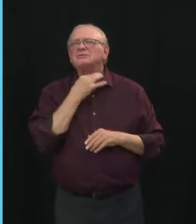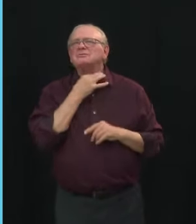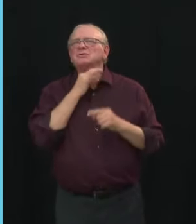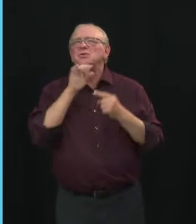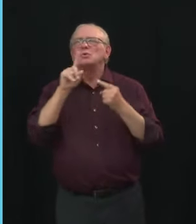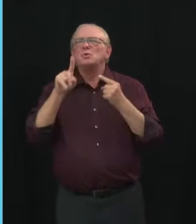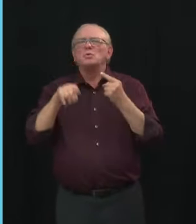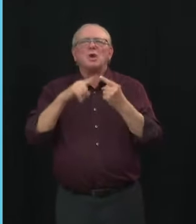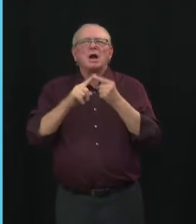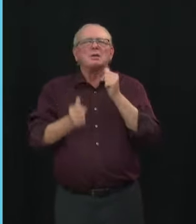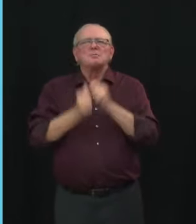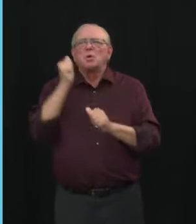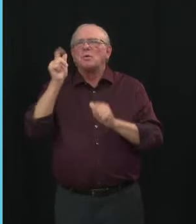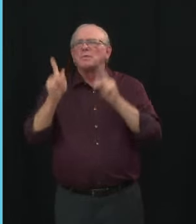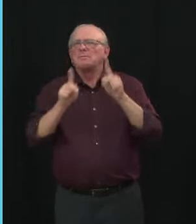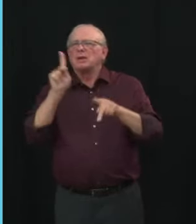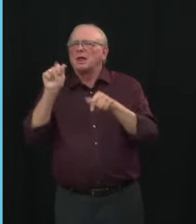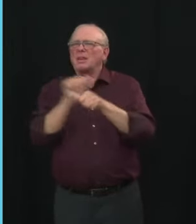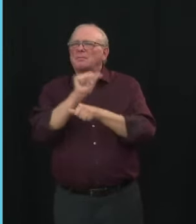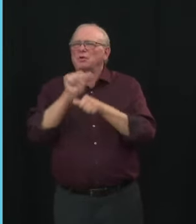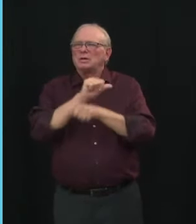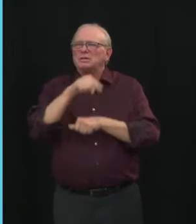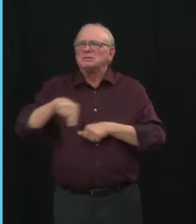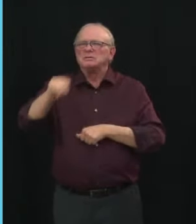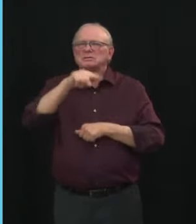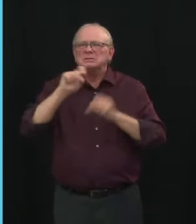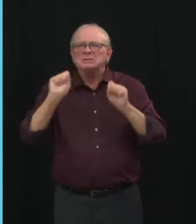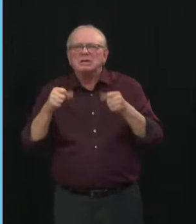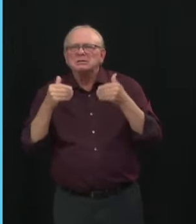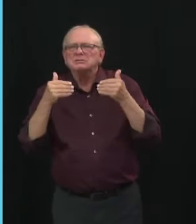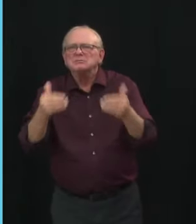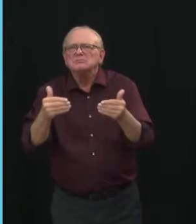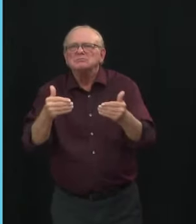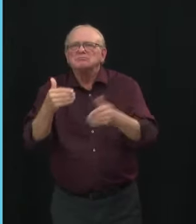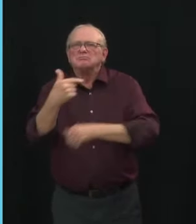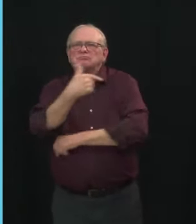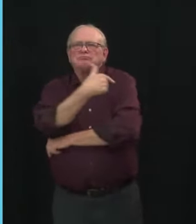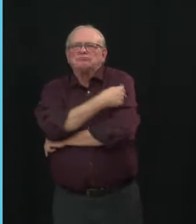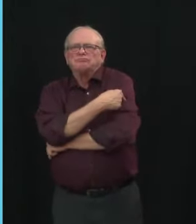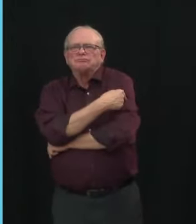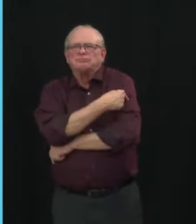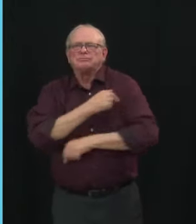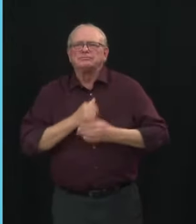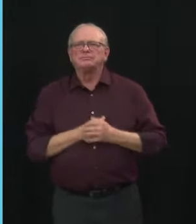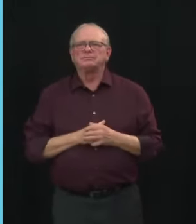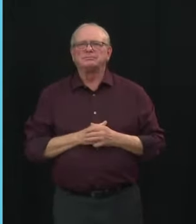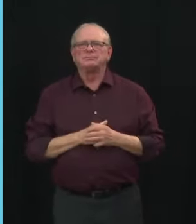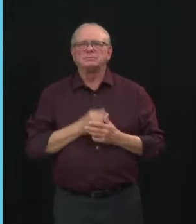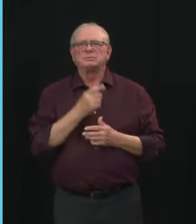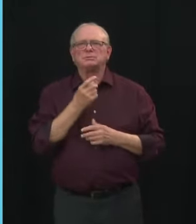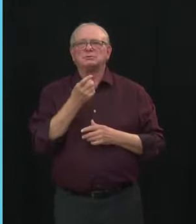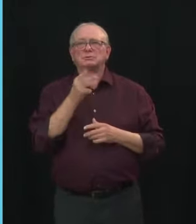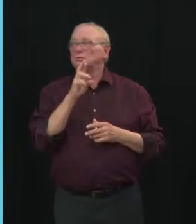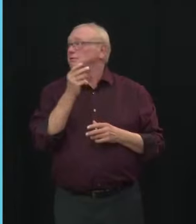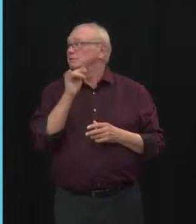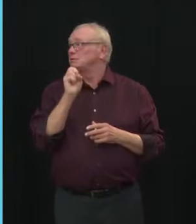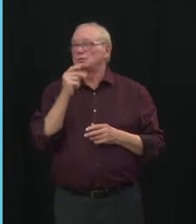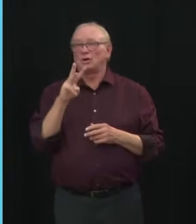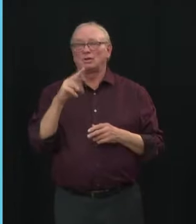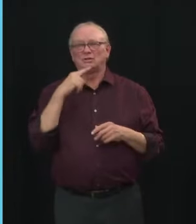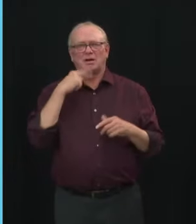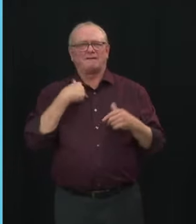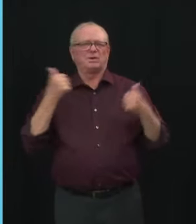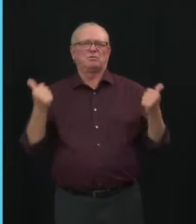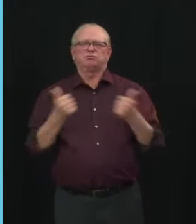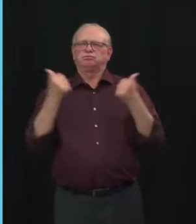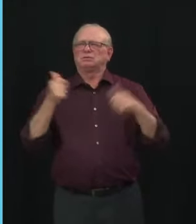that the product we have is not due to expire in the short term. That's something that we could certainly follow up on and get